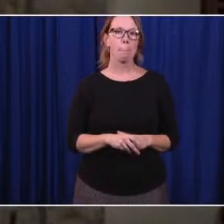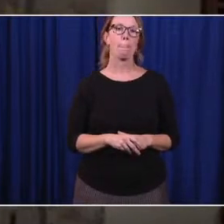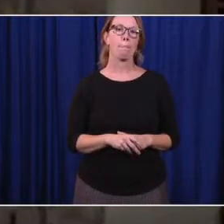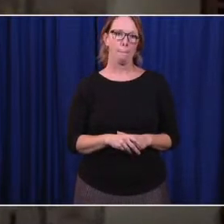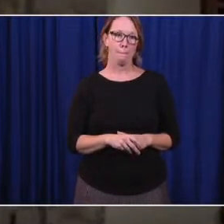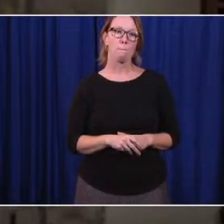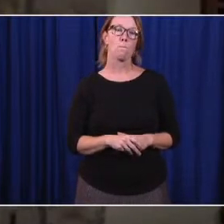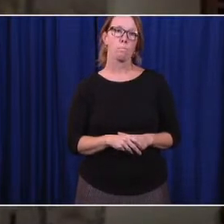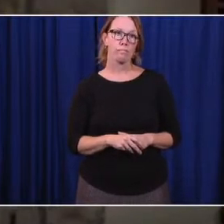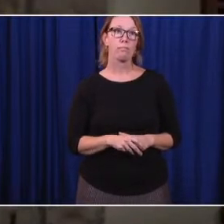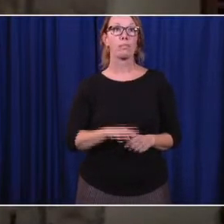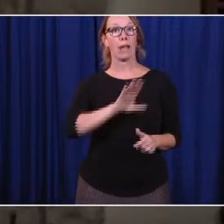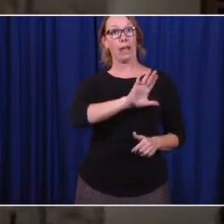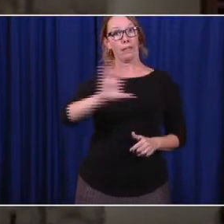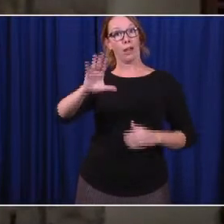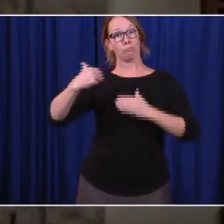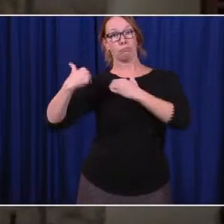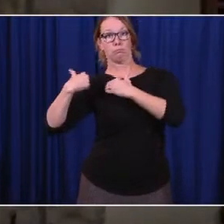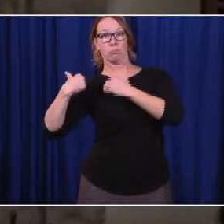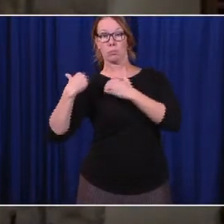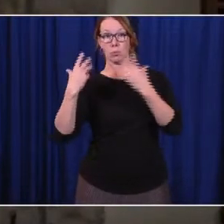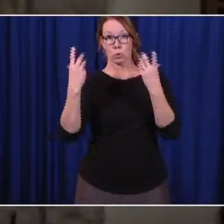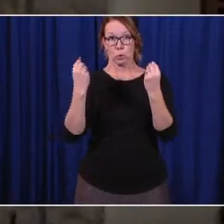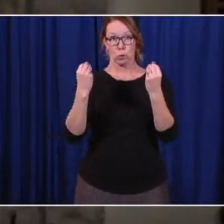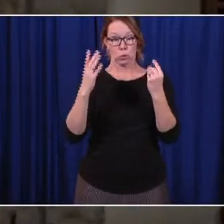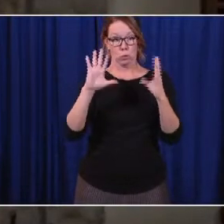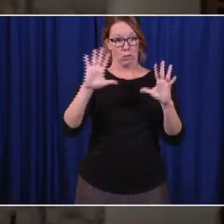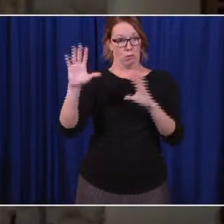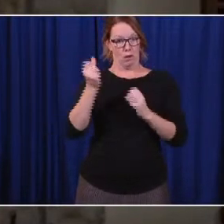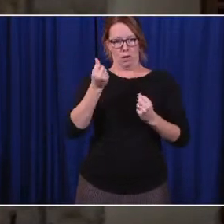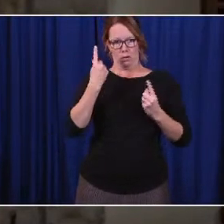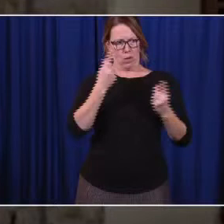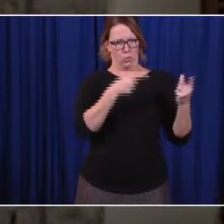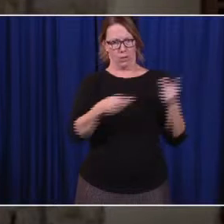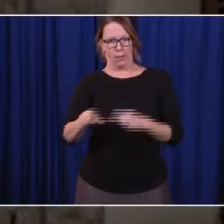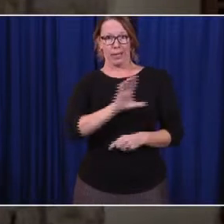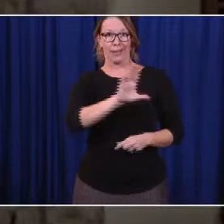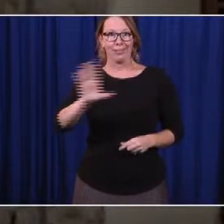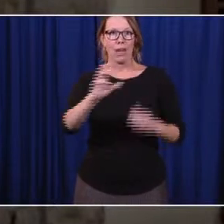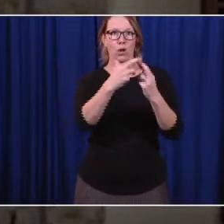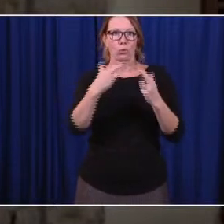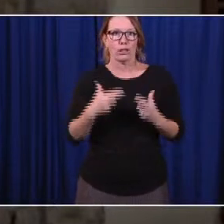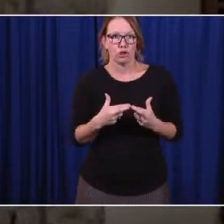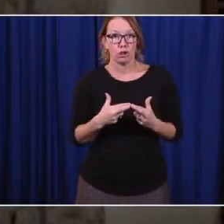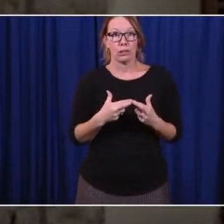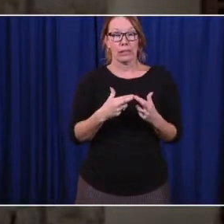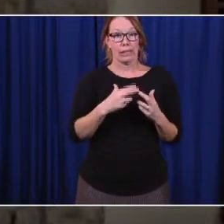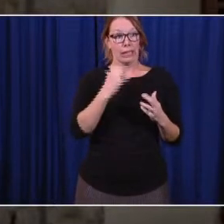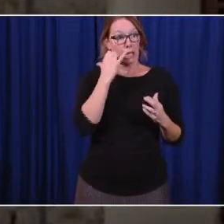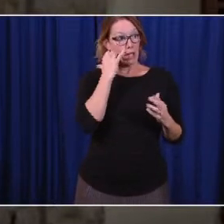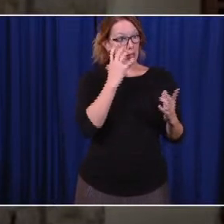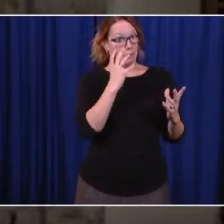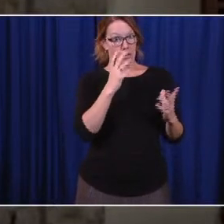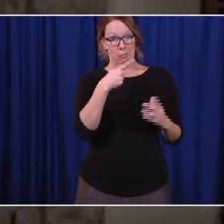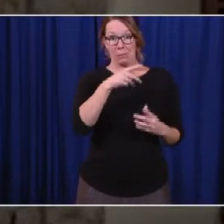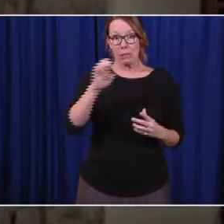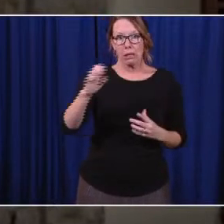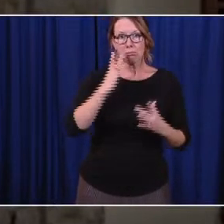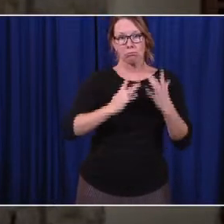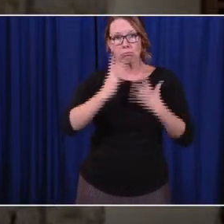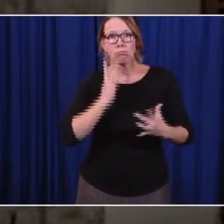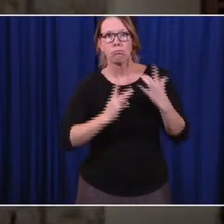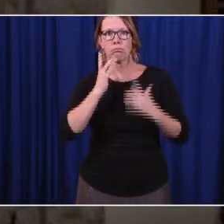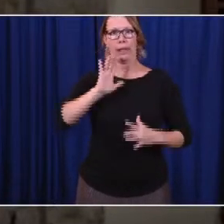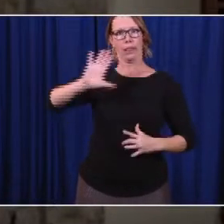And their job is to know what's going on within their region. And if there's deficiencies, if there's PPE problem,